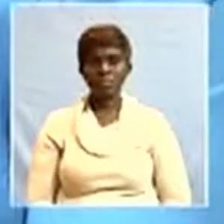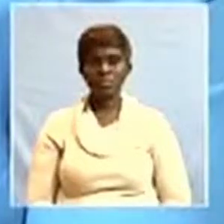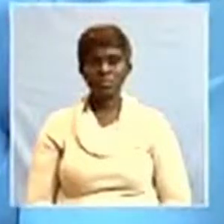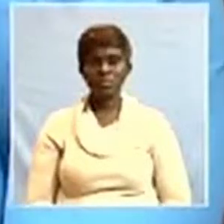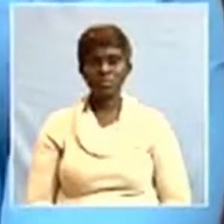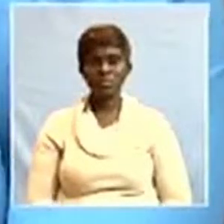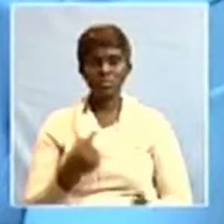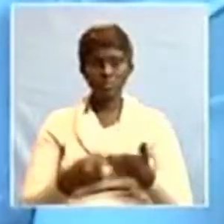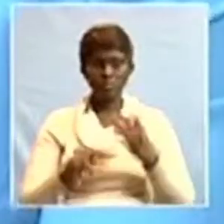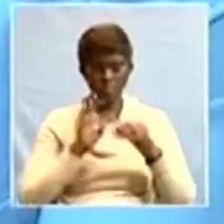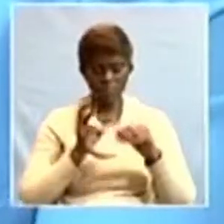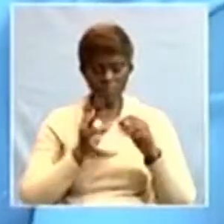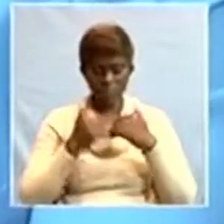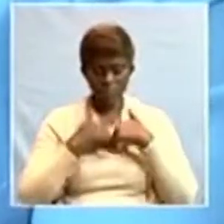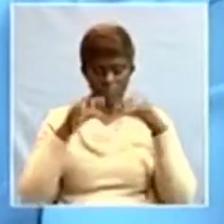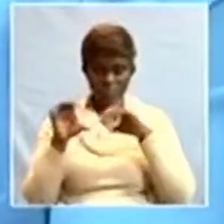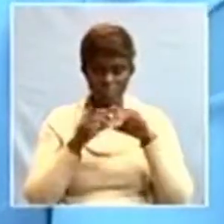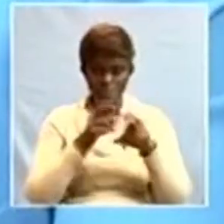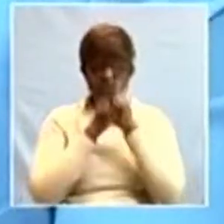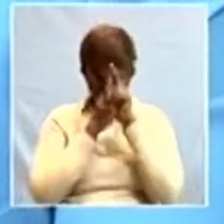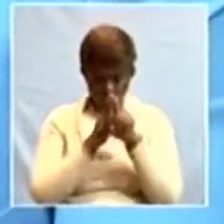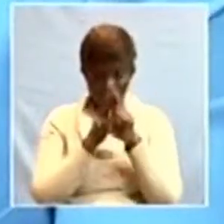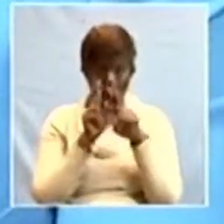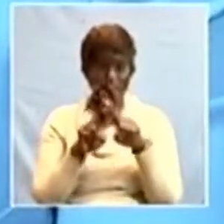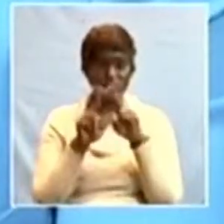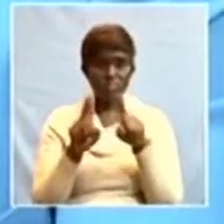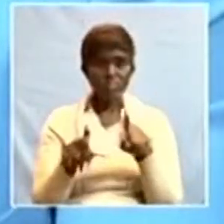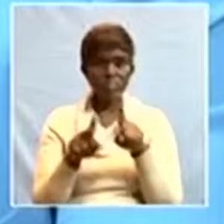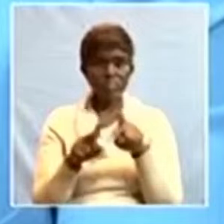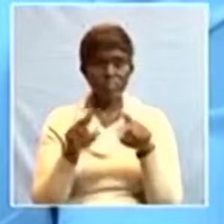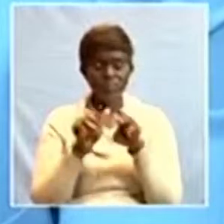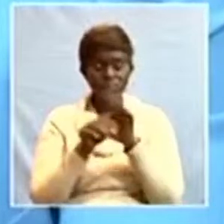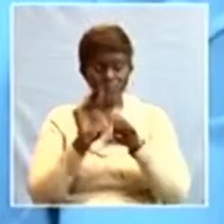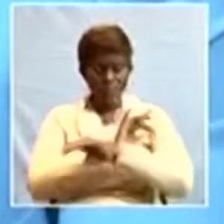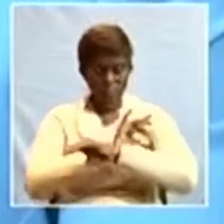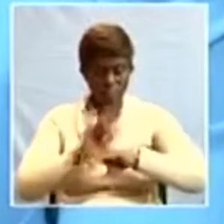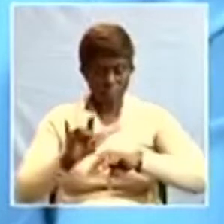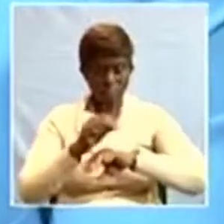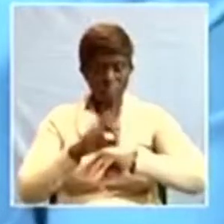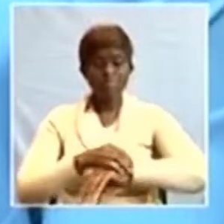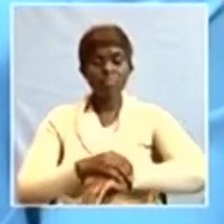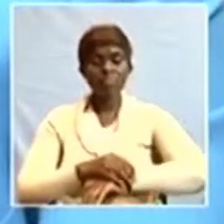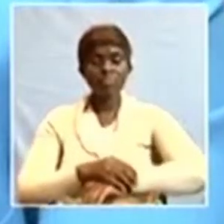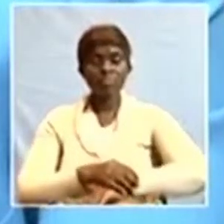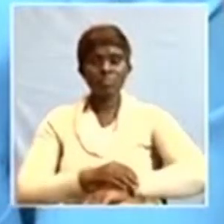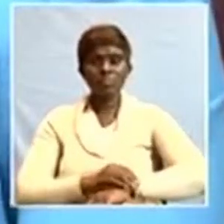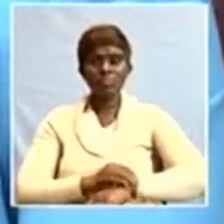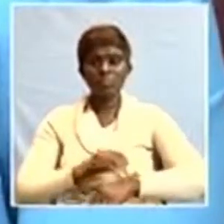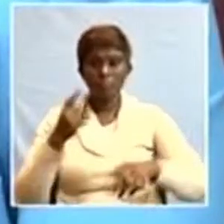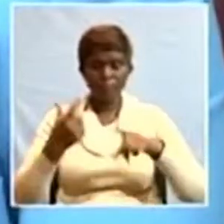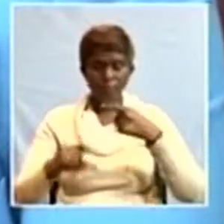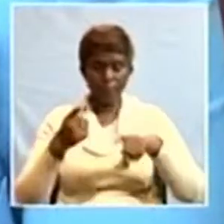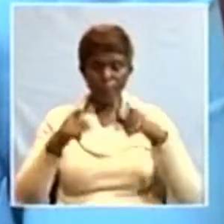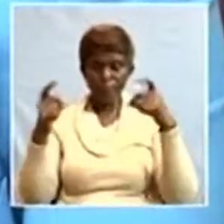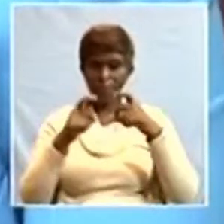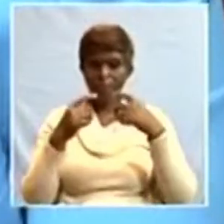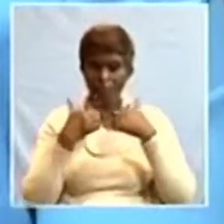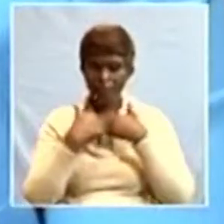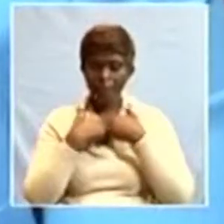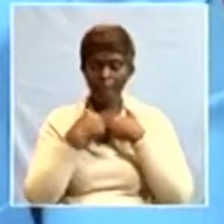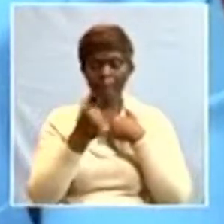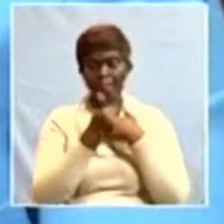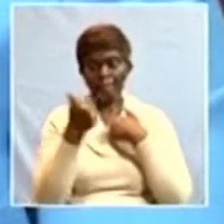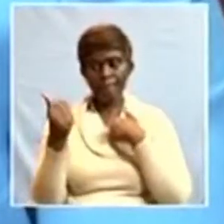So what we have done, Honorable Chair, is that in absence of the disability cards, there are